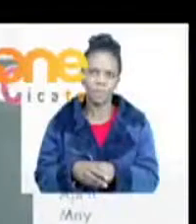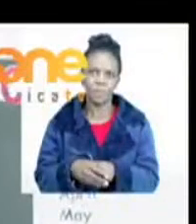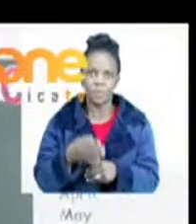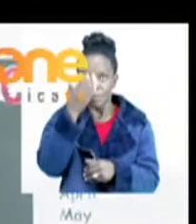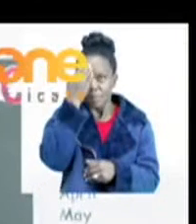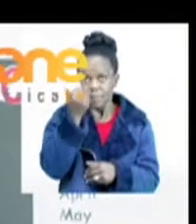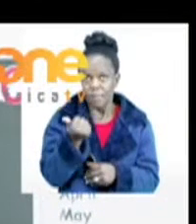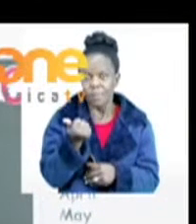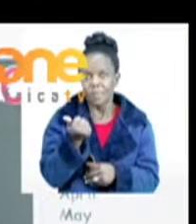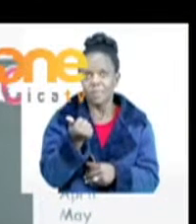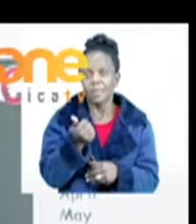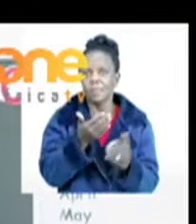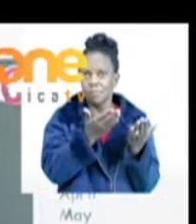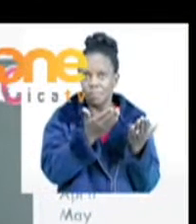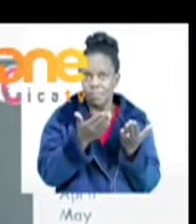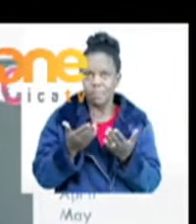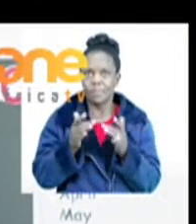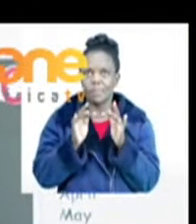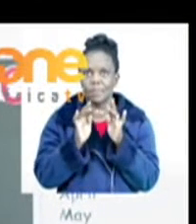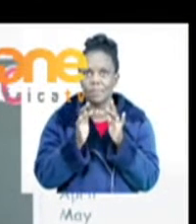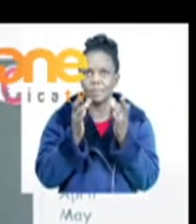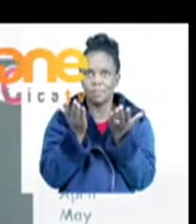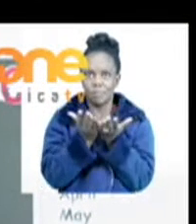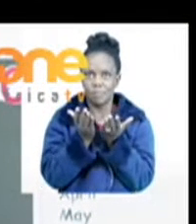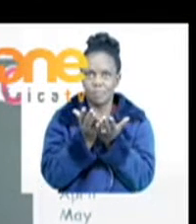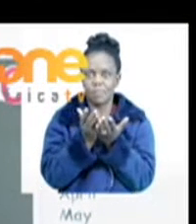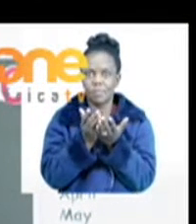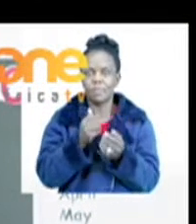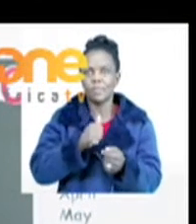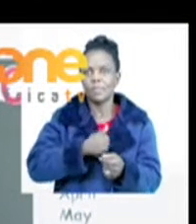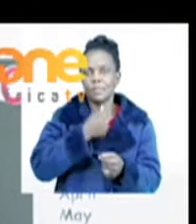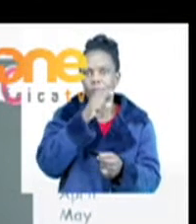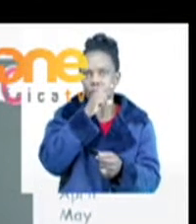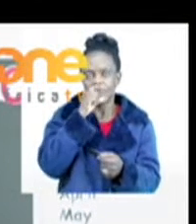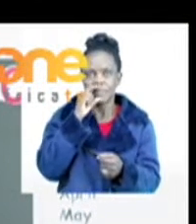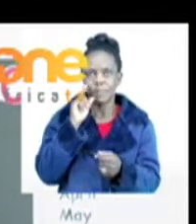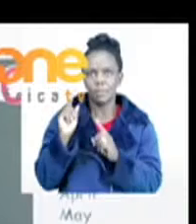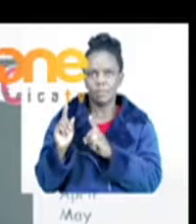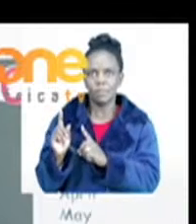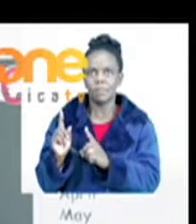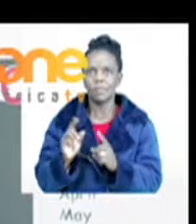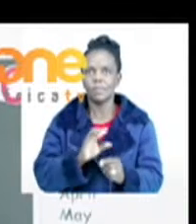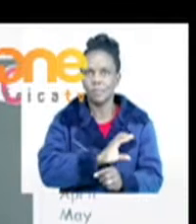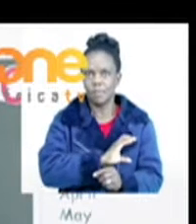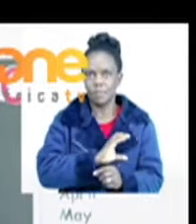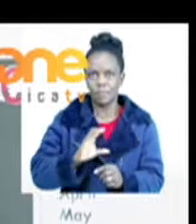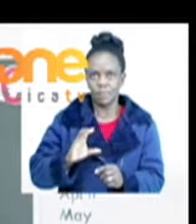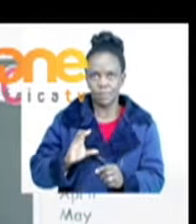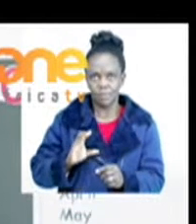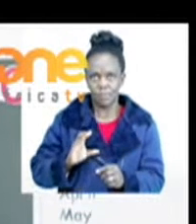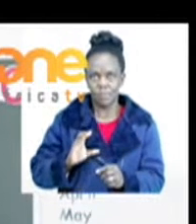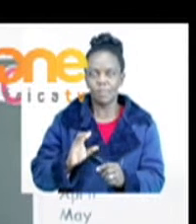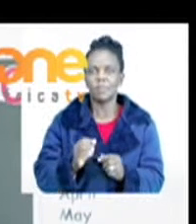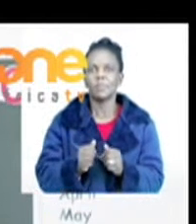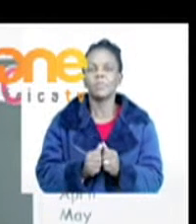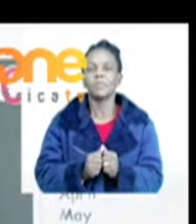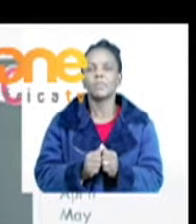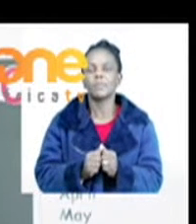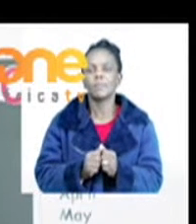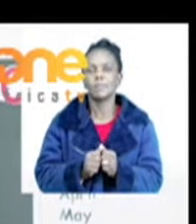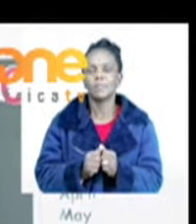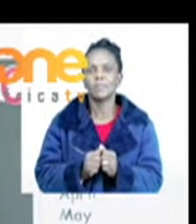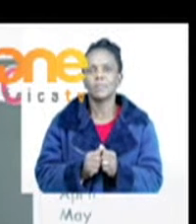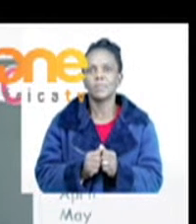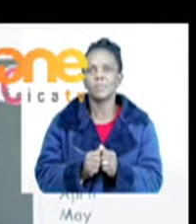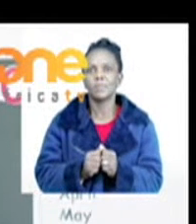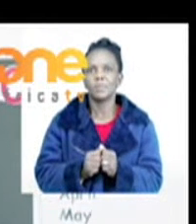Hello everyone and welcome to My Zone Online School. My name is Teacher Mutsa and thank you so much for joining me